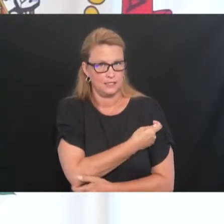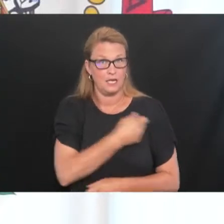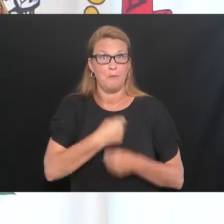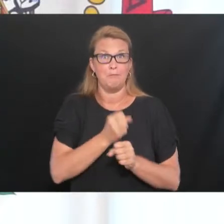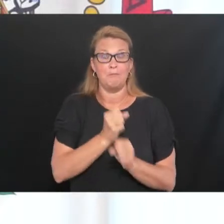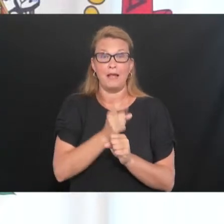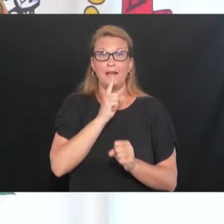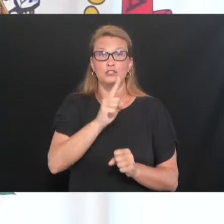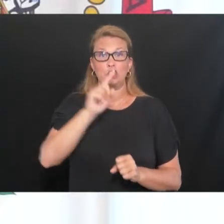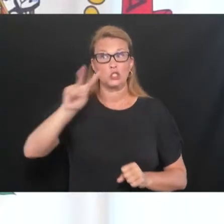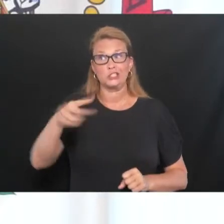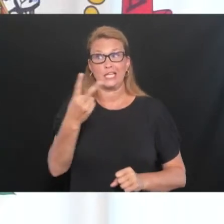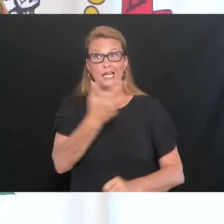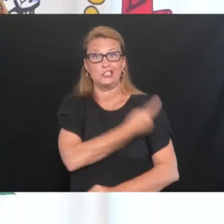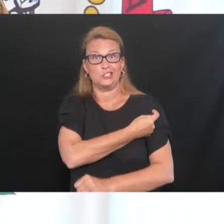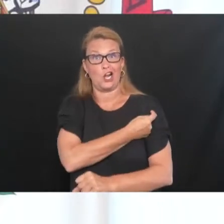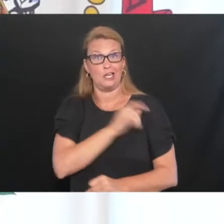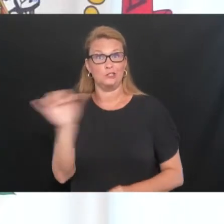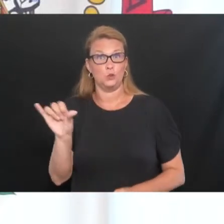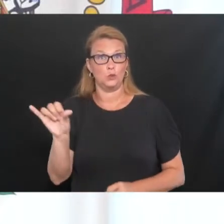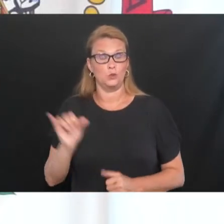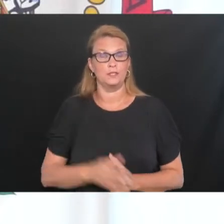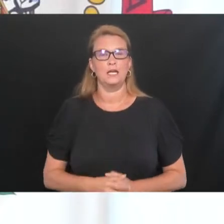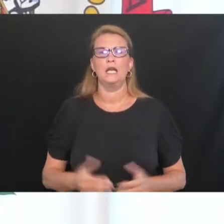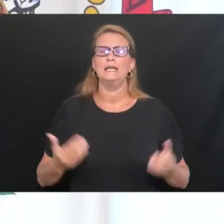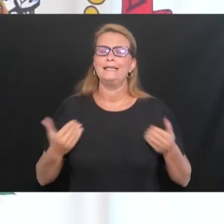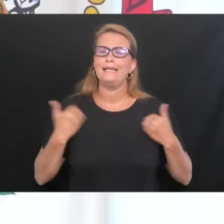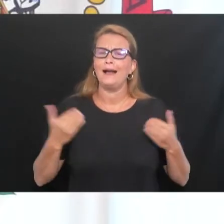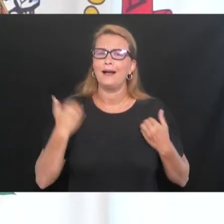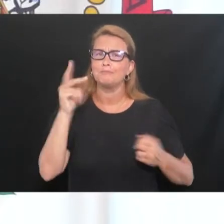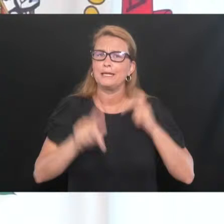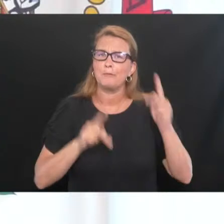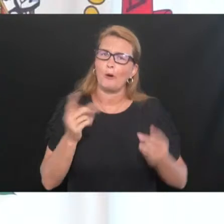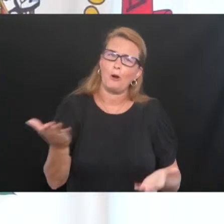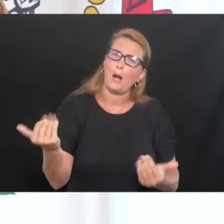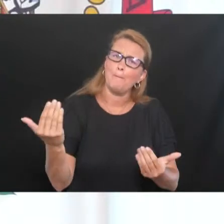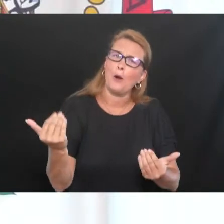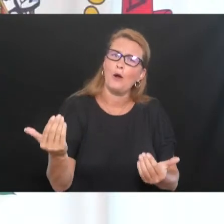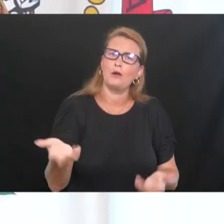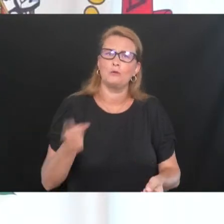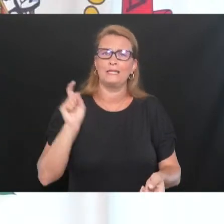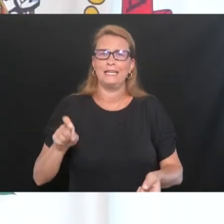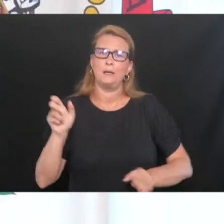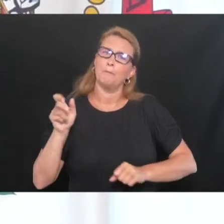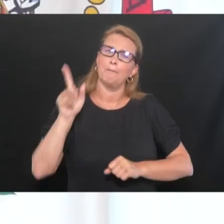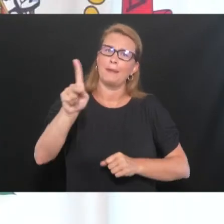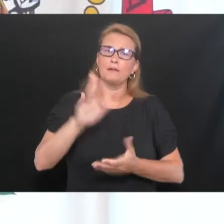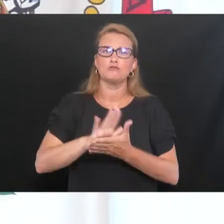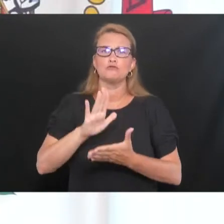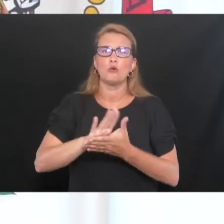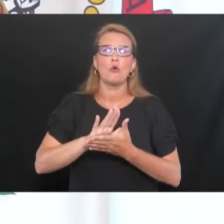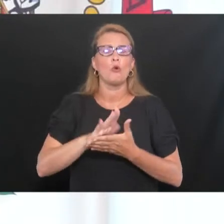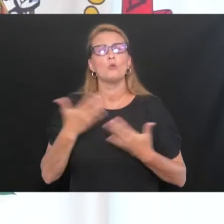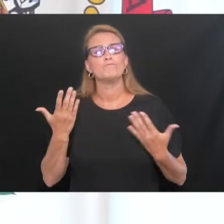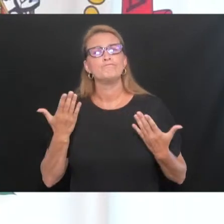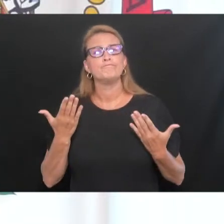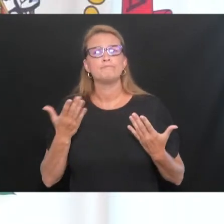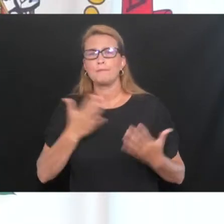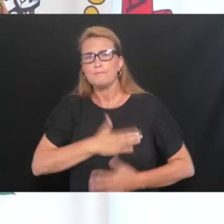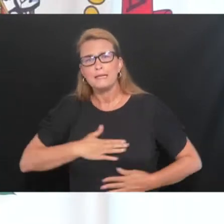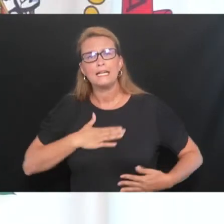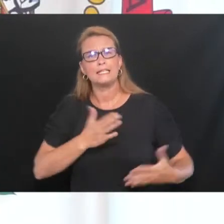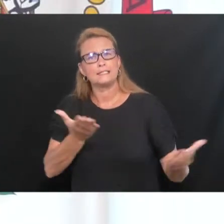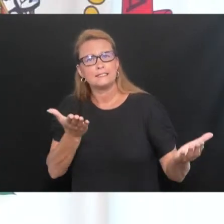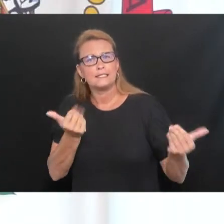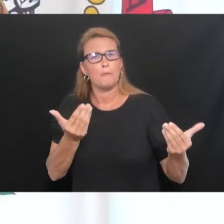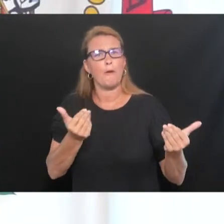effectiveness, really good. Young people, we got to get you vaccinated. We're getting ready to go back to school. For crying out loud, you've got to get